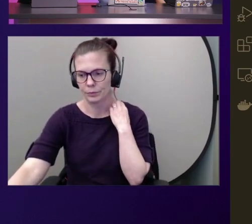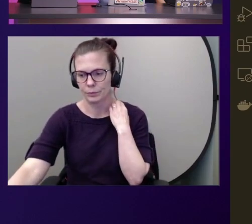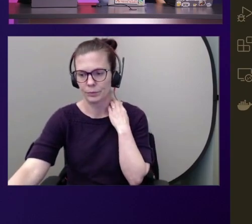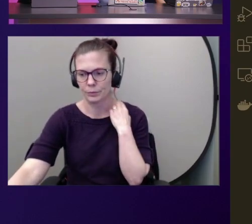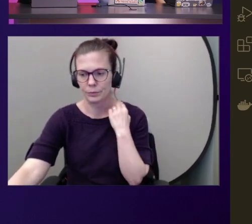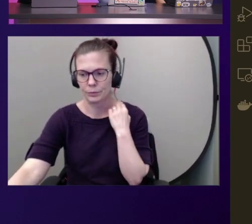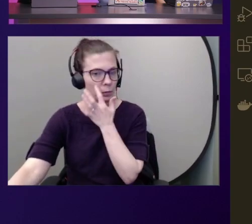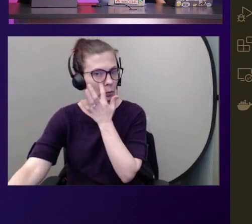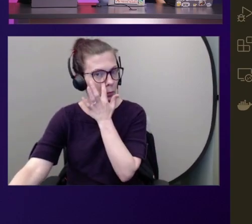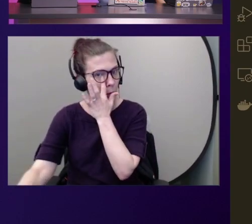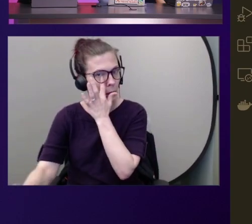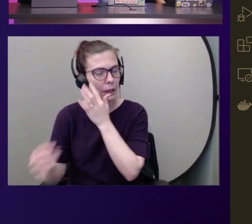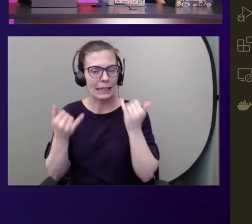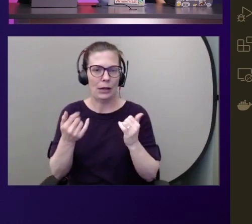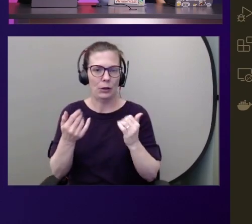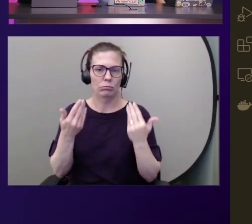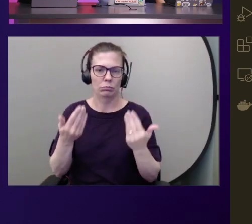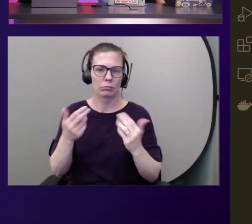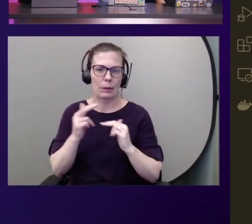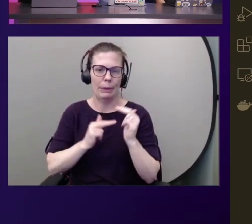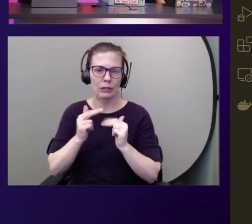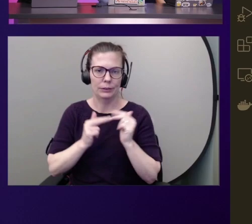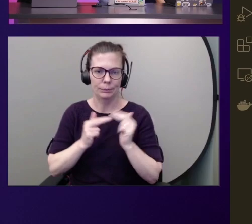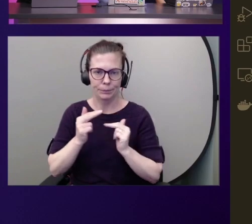Now I'll build.